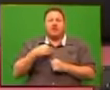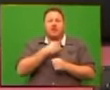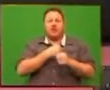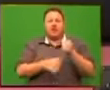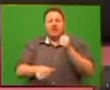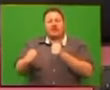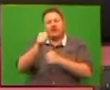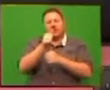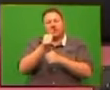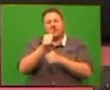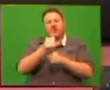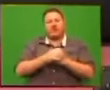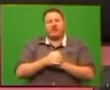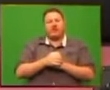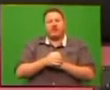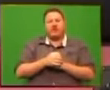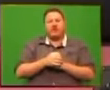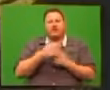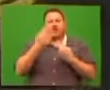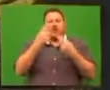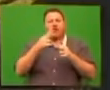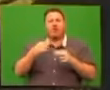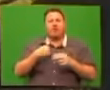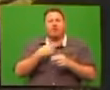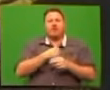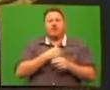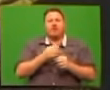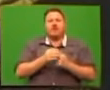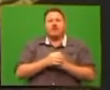Executive, and honorable members.